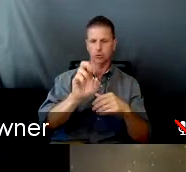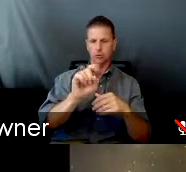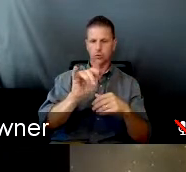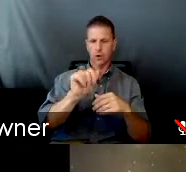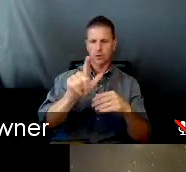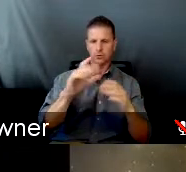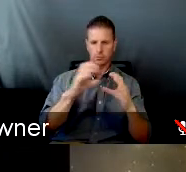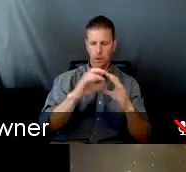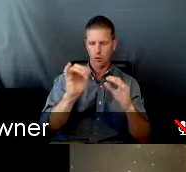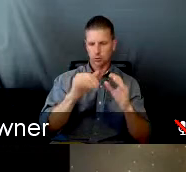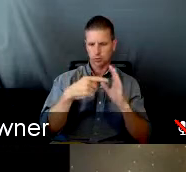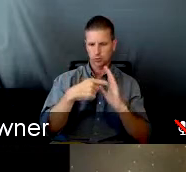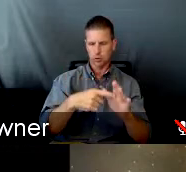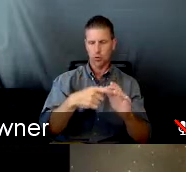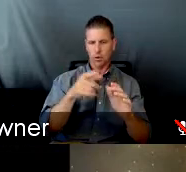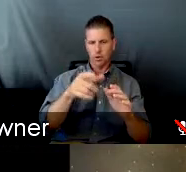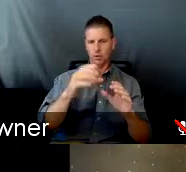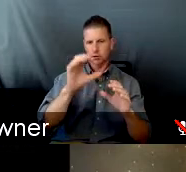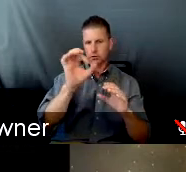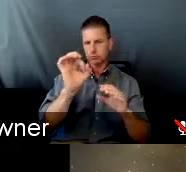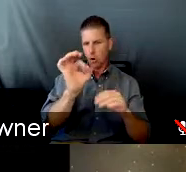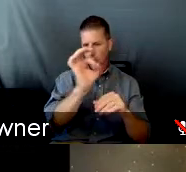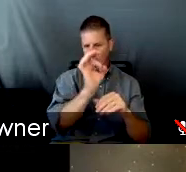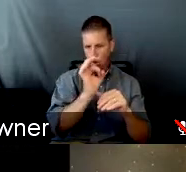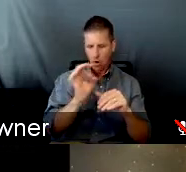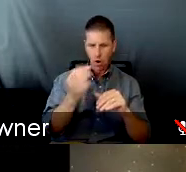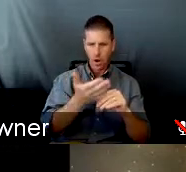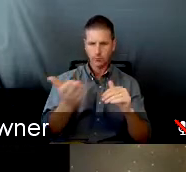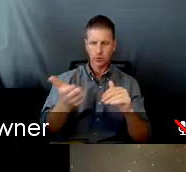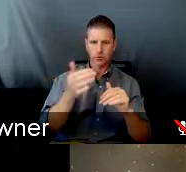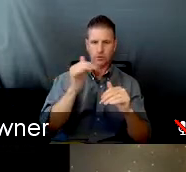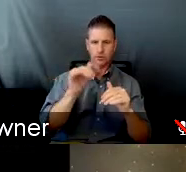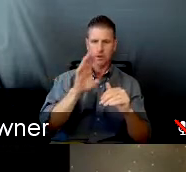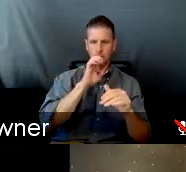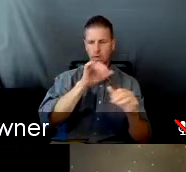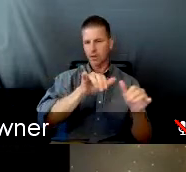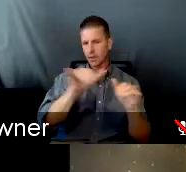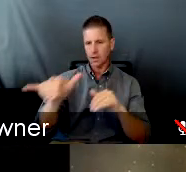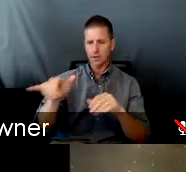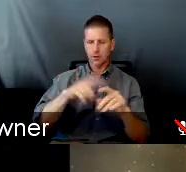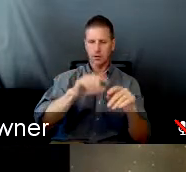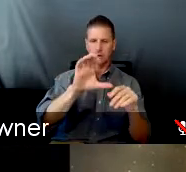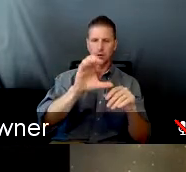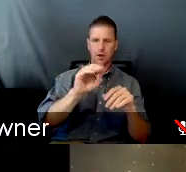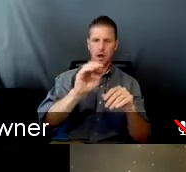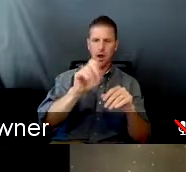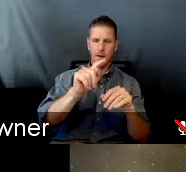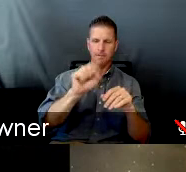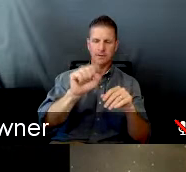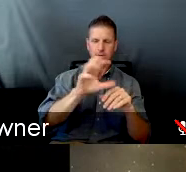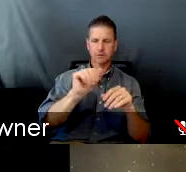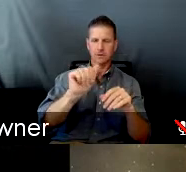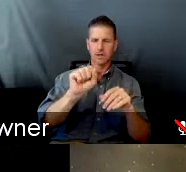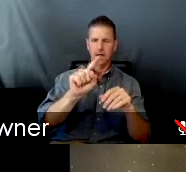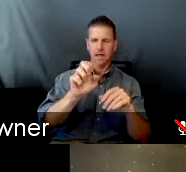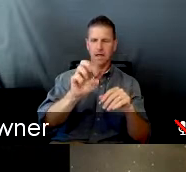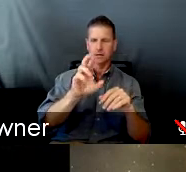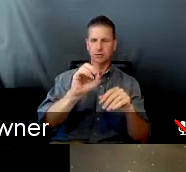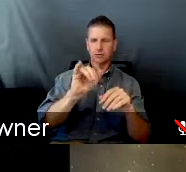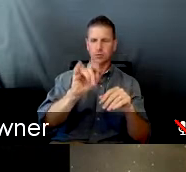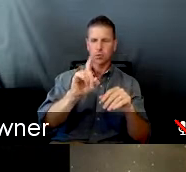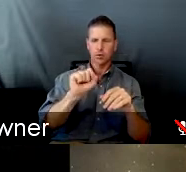also shown, and there's smaller objects as well that could be analogous to comets or asteroids. And just like in our solar